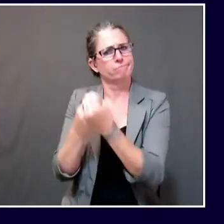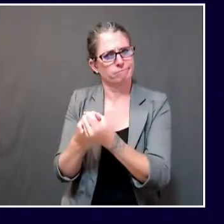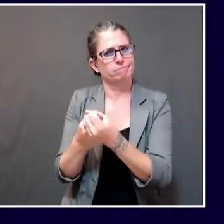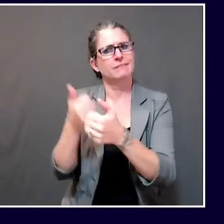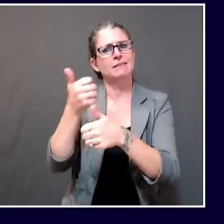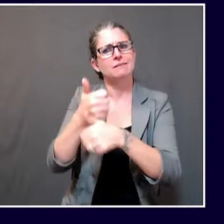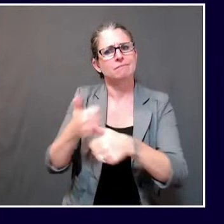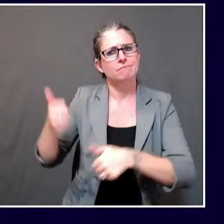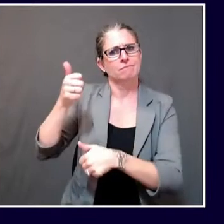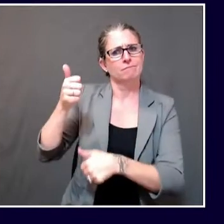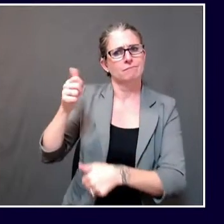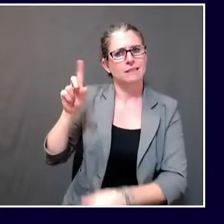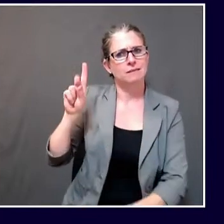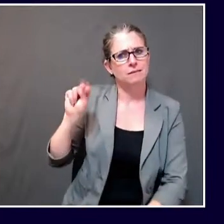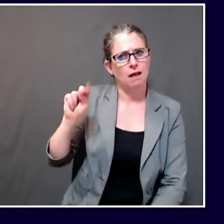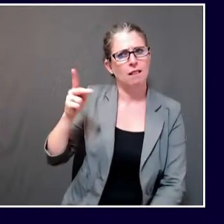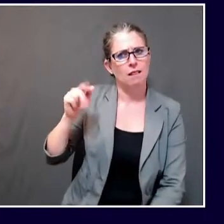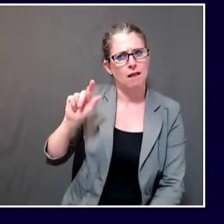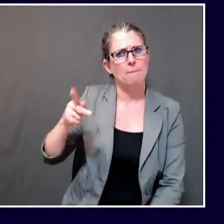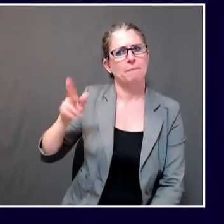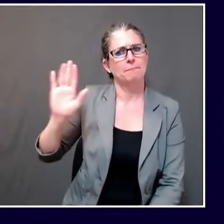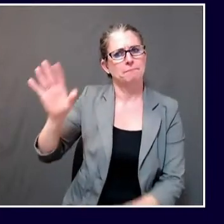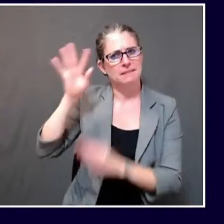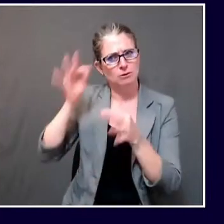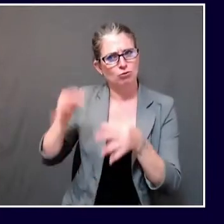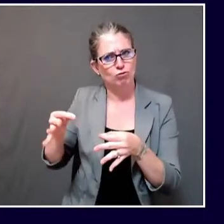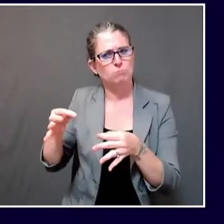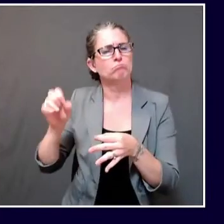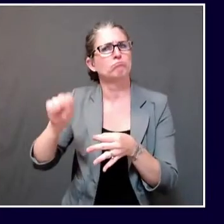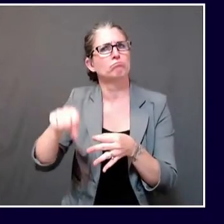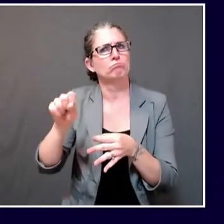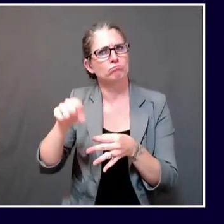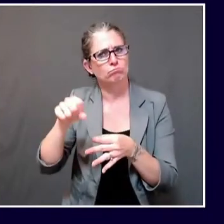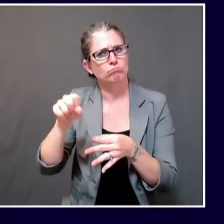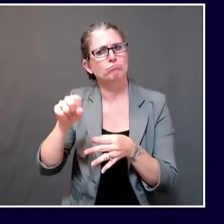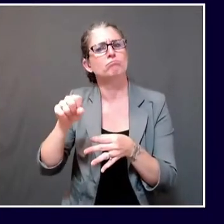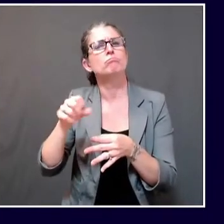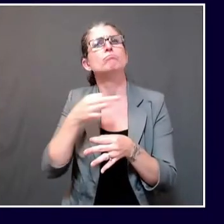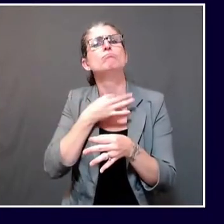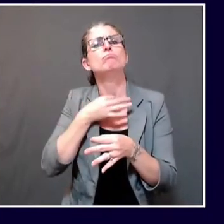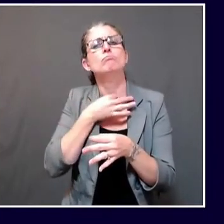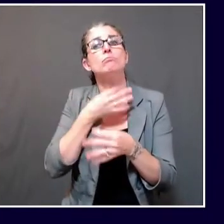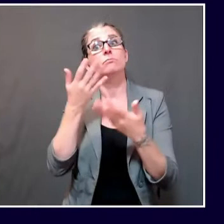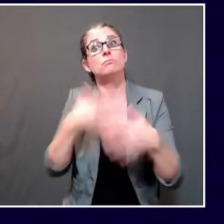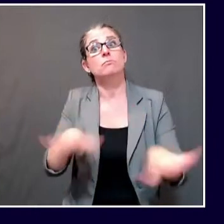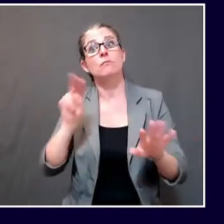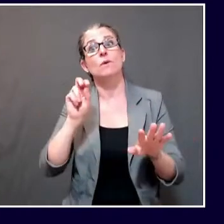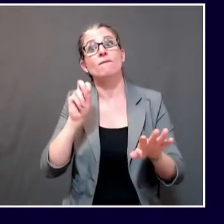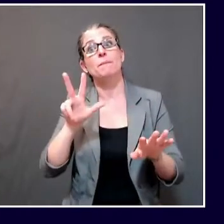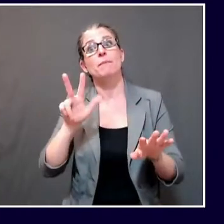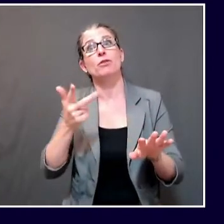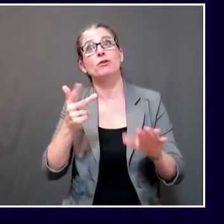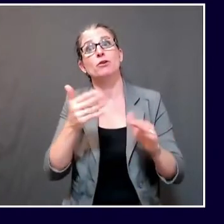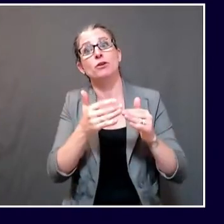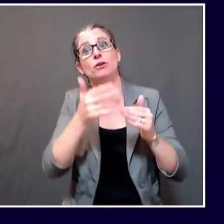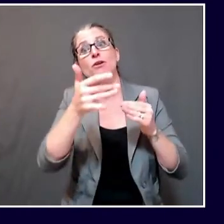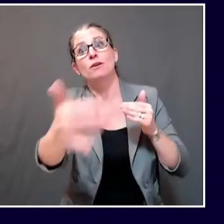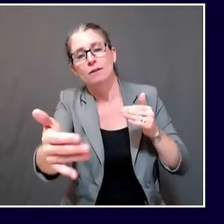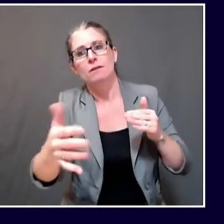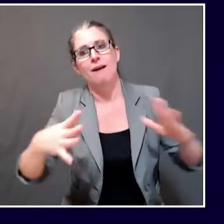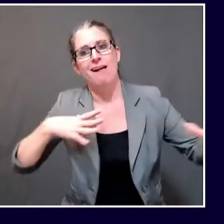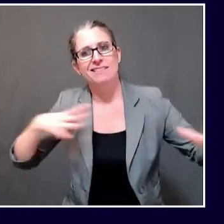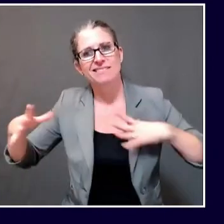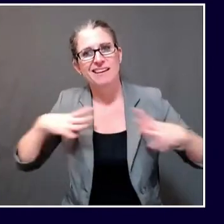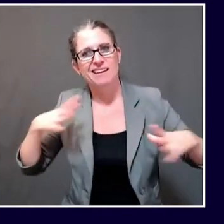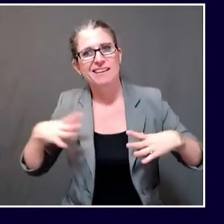already. Do you have any specific advice for people who might have family or friends coming to visit, even if it's small,